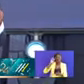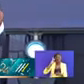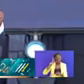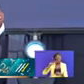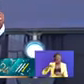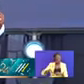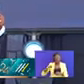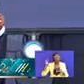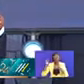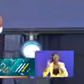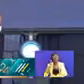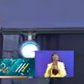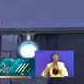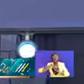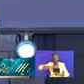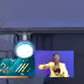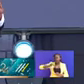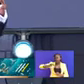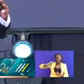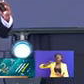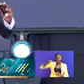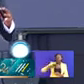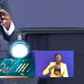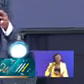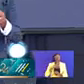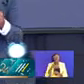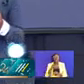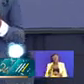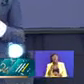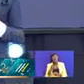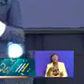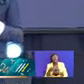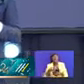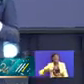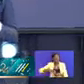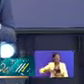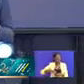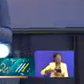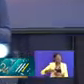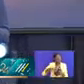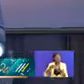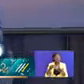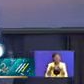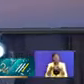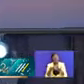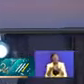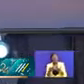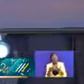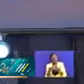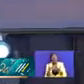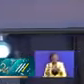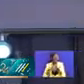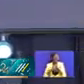you don't find prayer mountains and see the opulence of cities you might